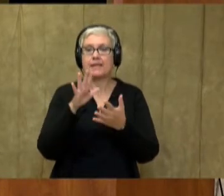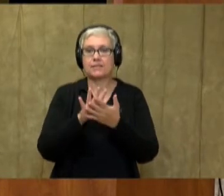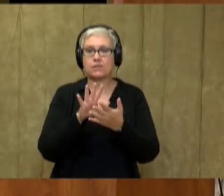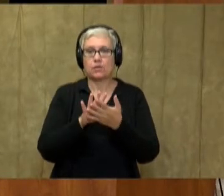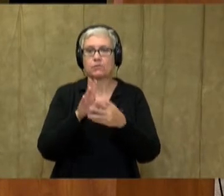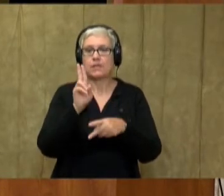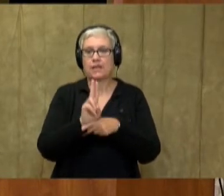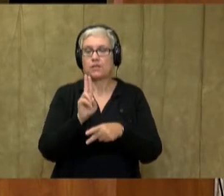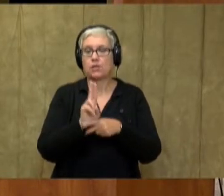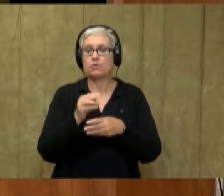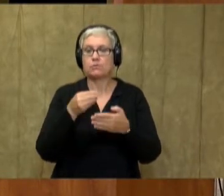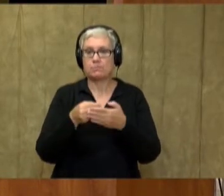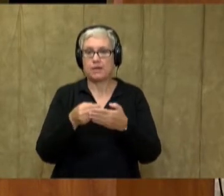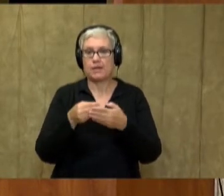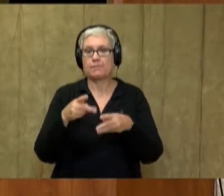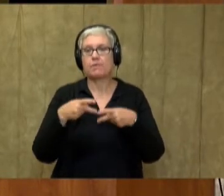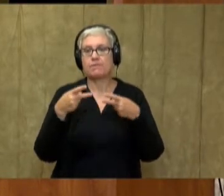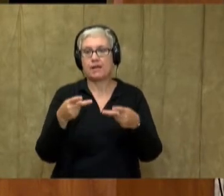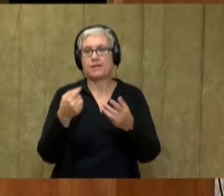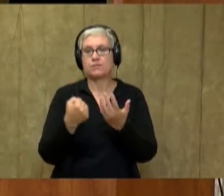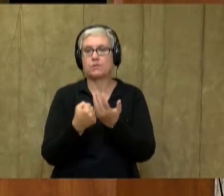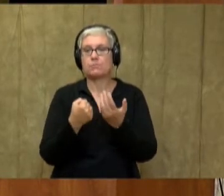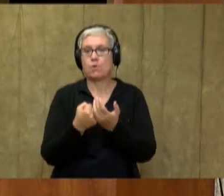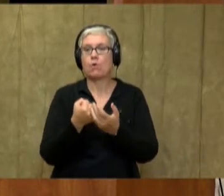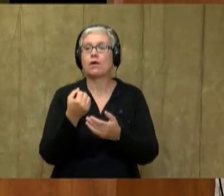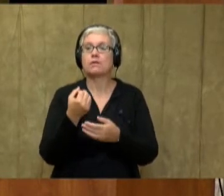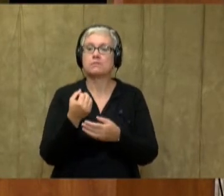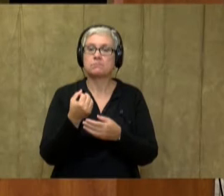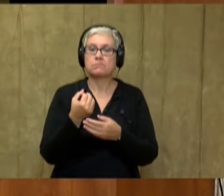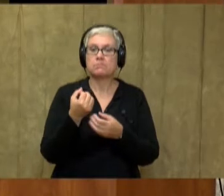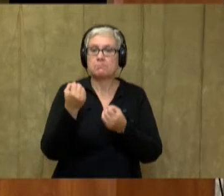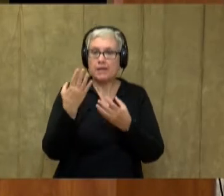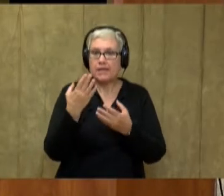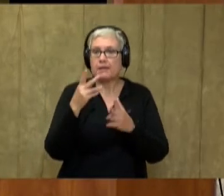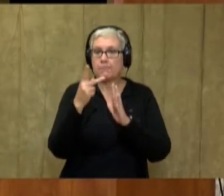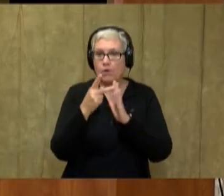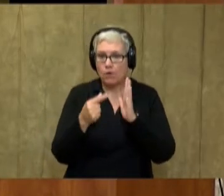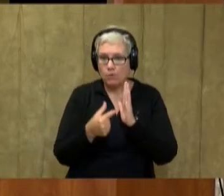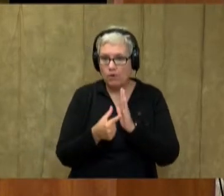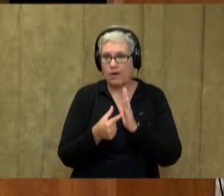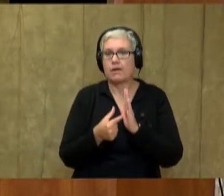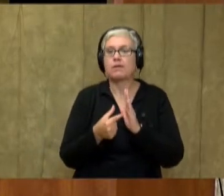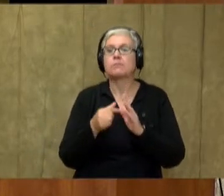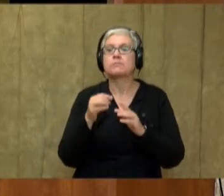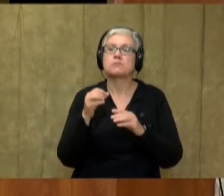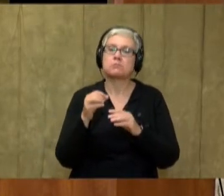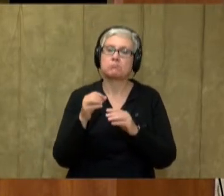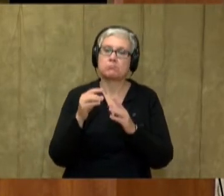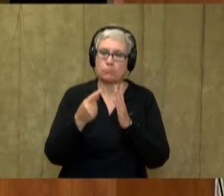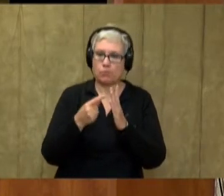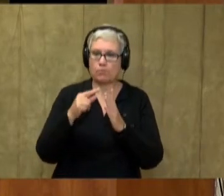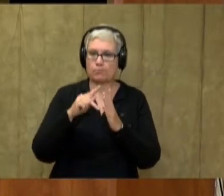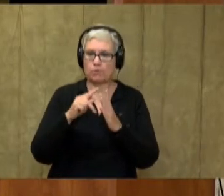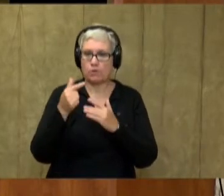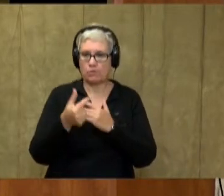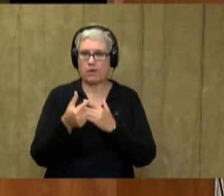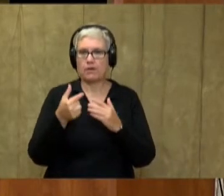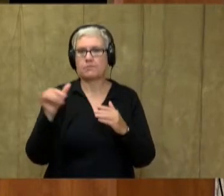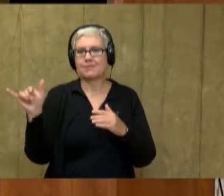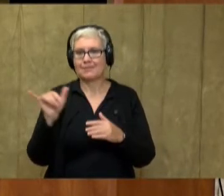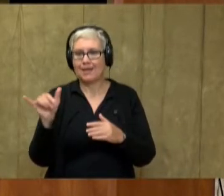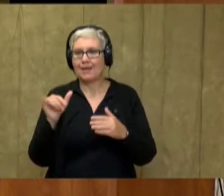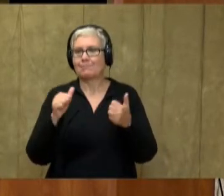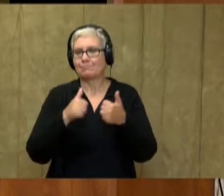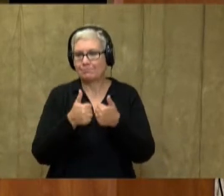such as athletics and the arts. So that's basically using the information, rewording it a little bit, and punching it